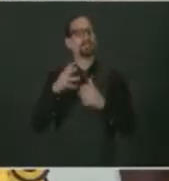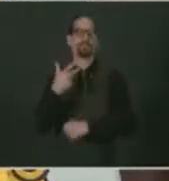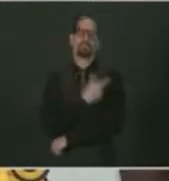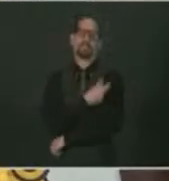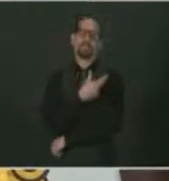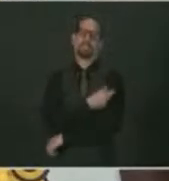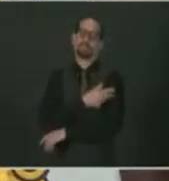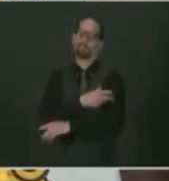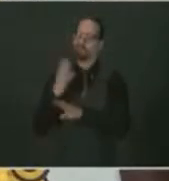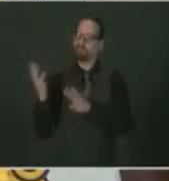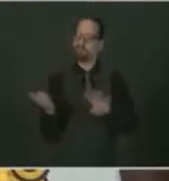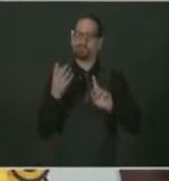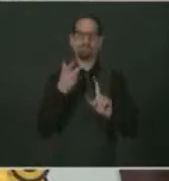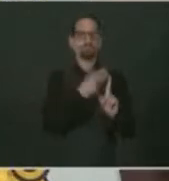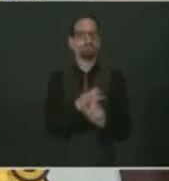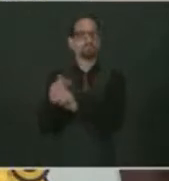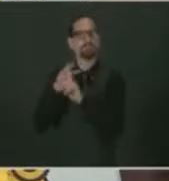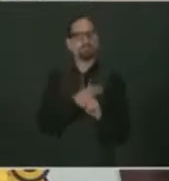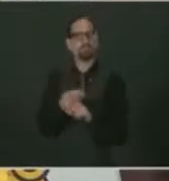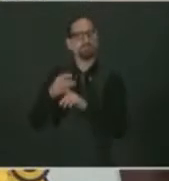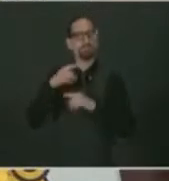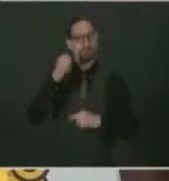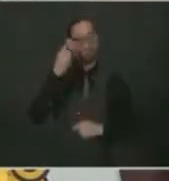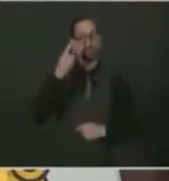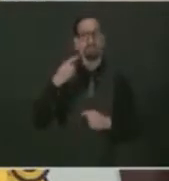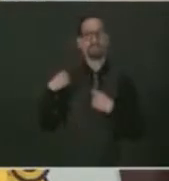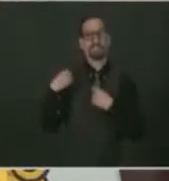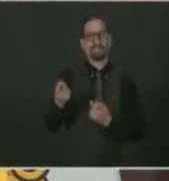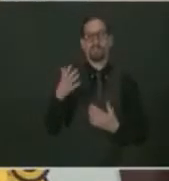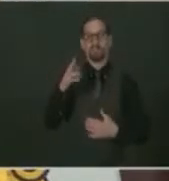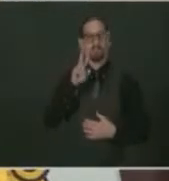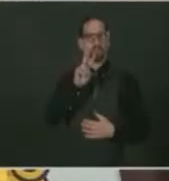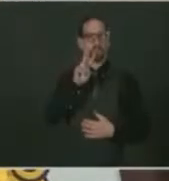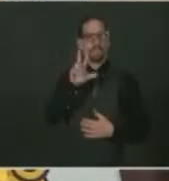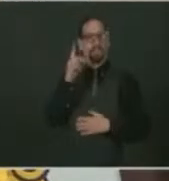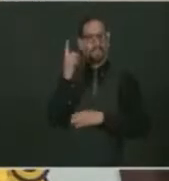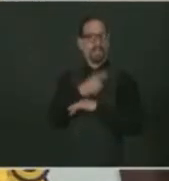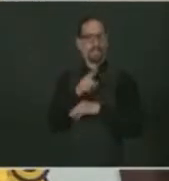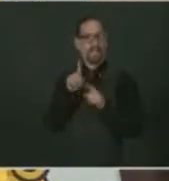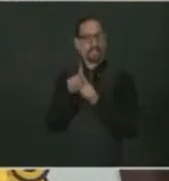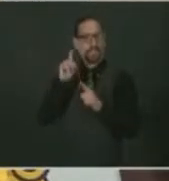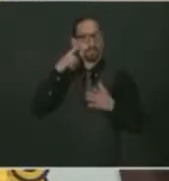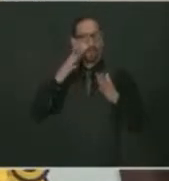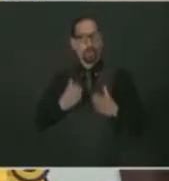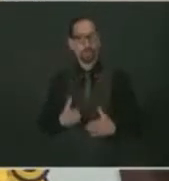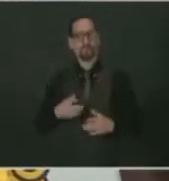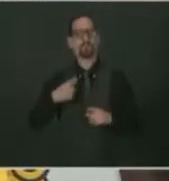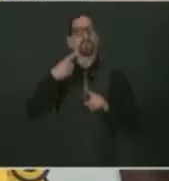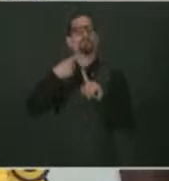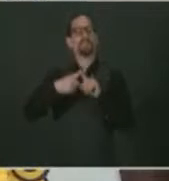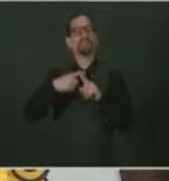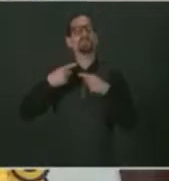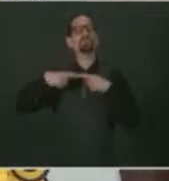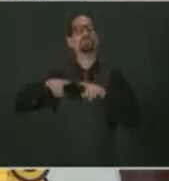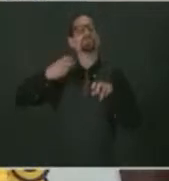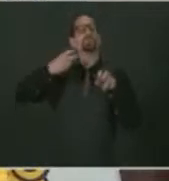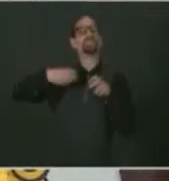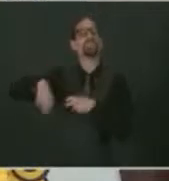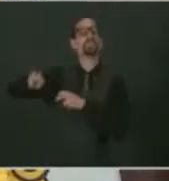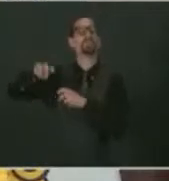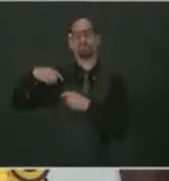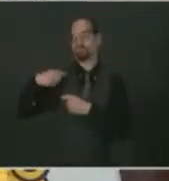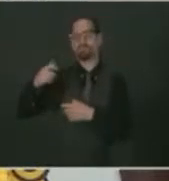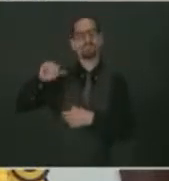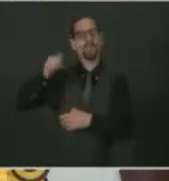last 23 days, but also during the time that I was incoming governor. One of the first significant